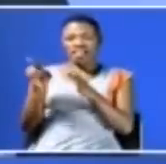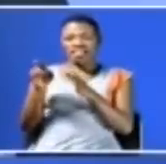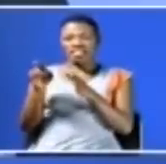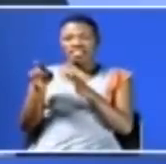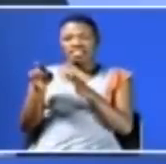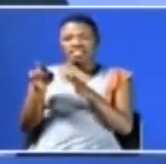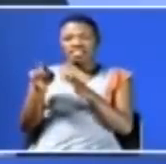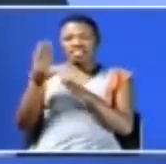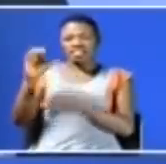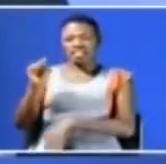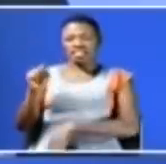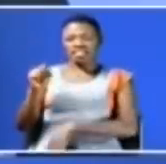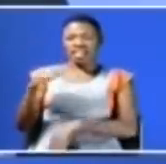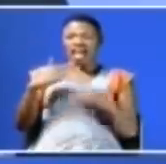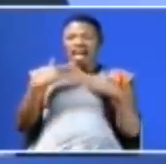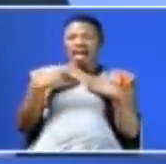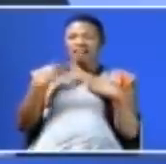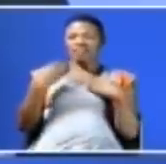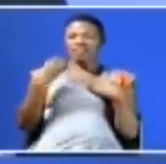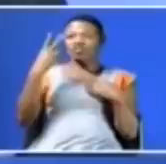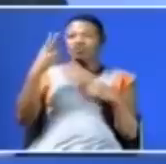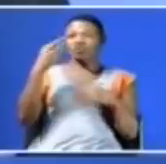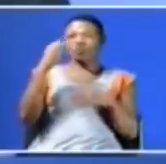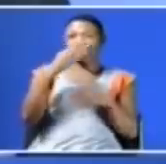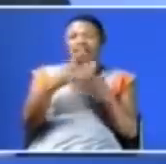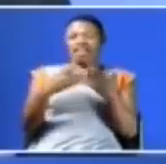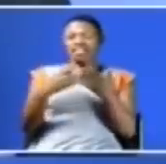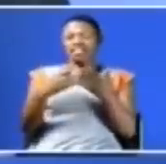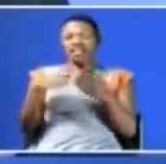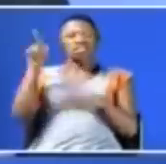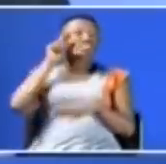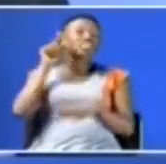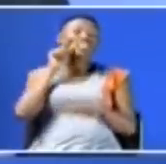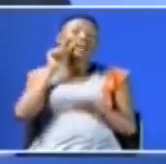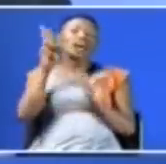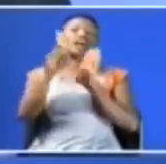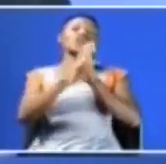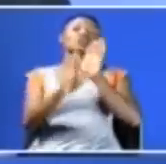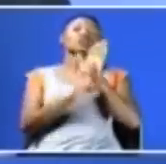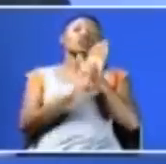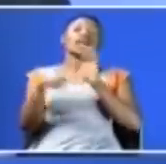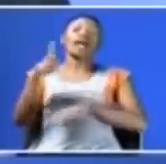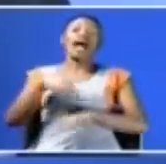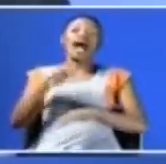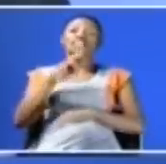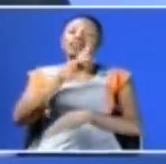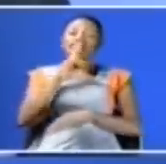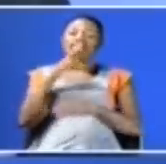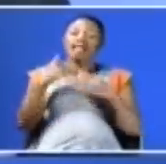meet the not more than two-thirds gender rule. And that's a point of position. As a country, we risk the Chief